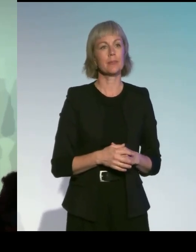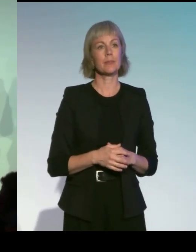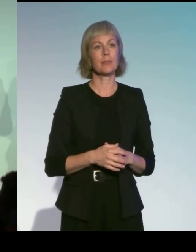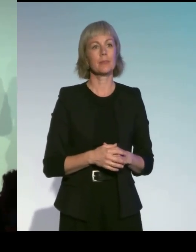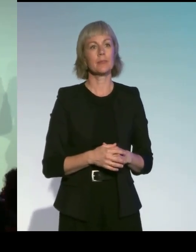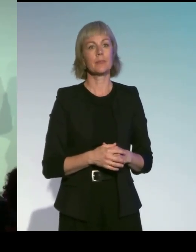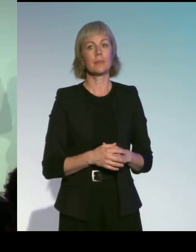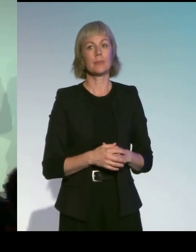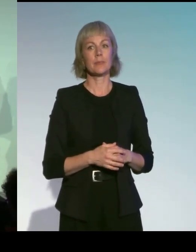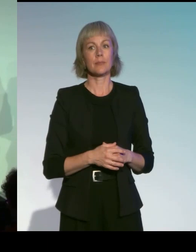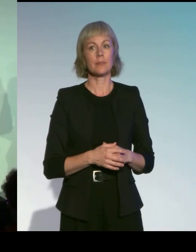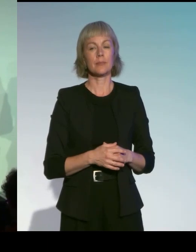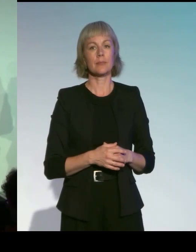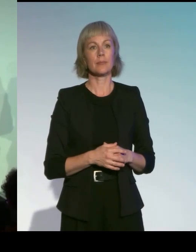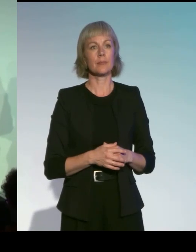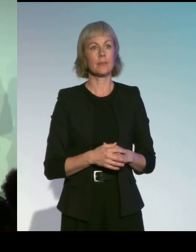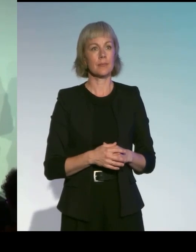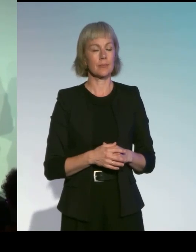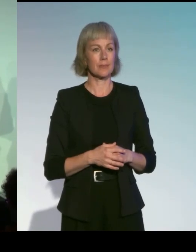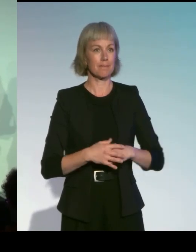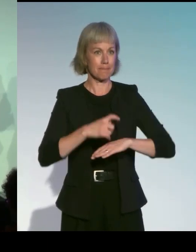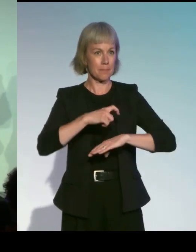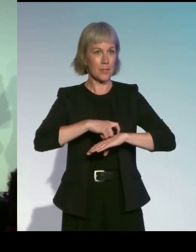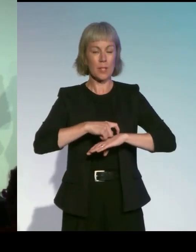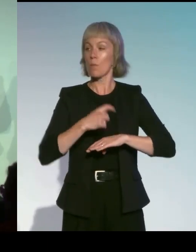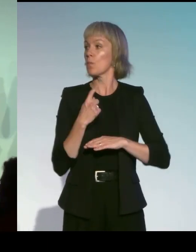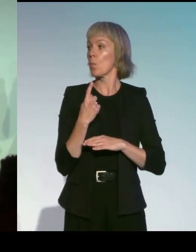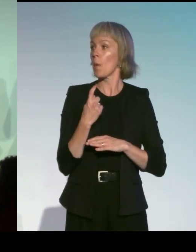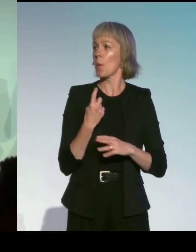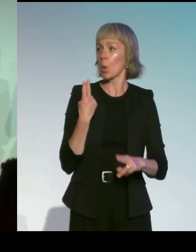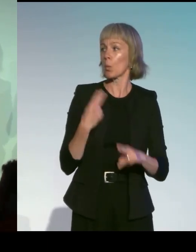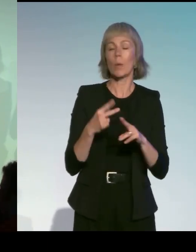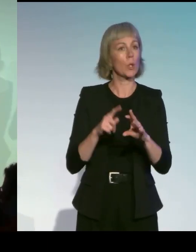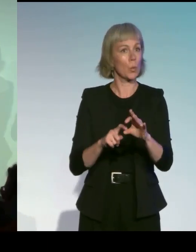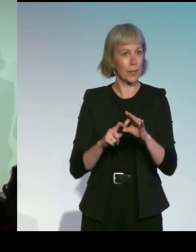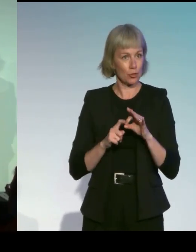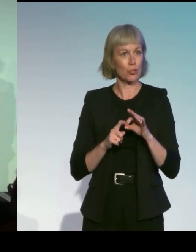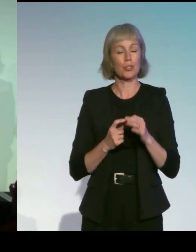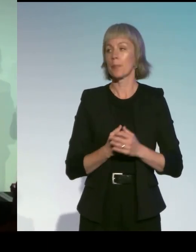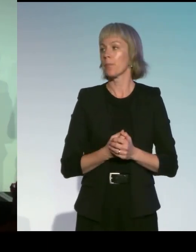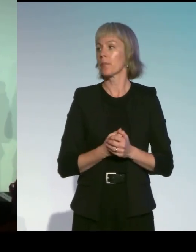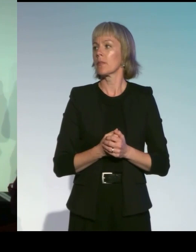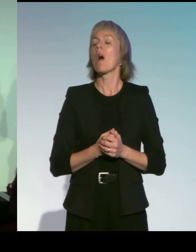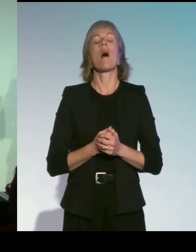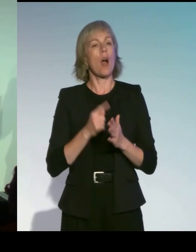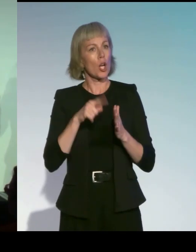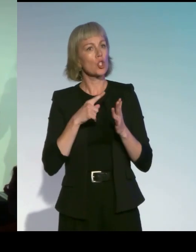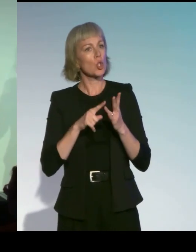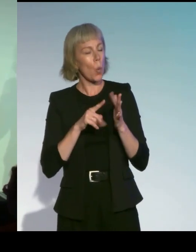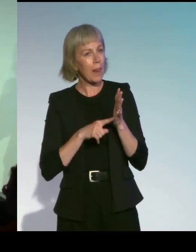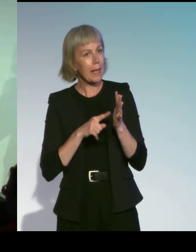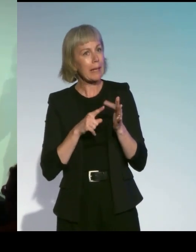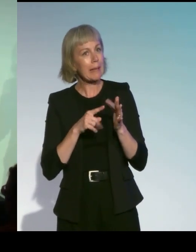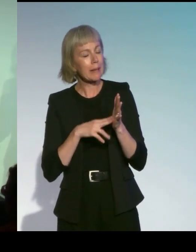okay, please. We're running to time now, but if you can quickly ask a question. Yeah. Based on what you've just said, Joeleen,